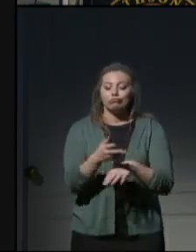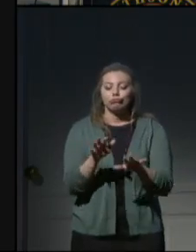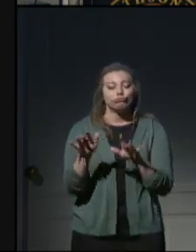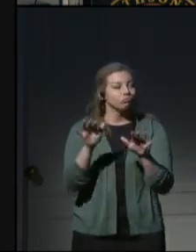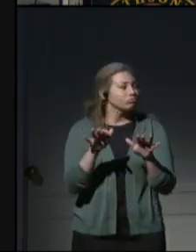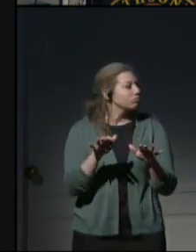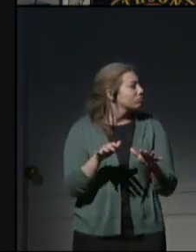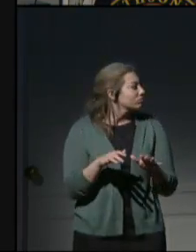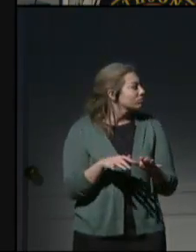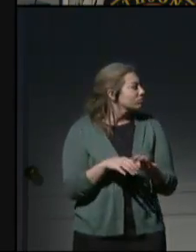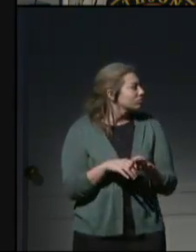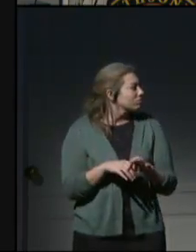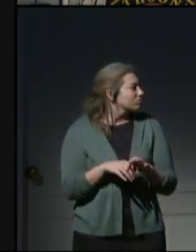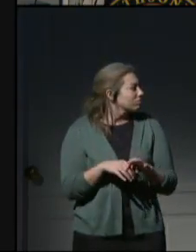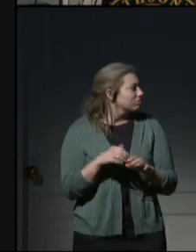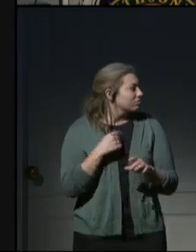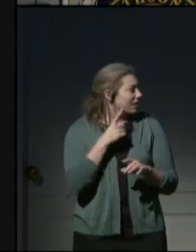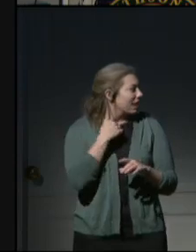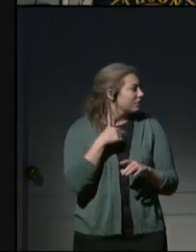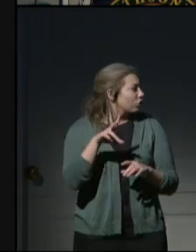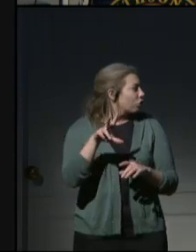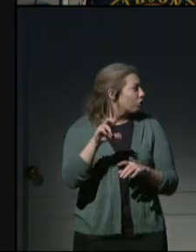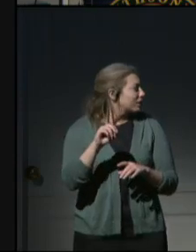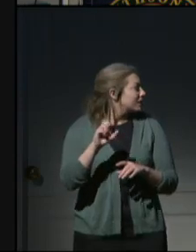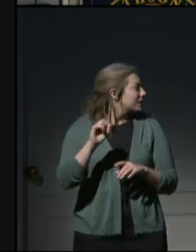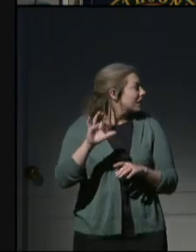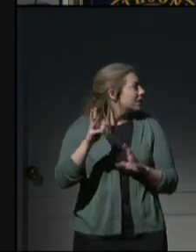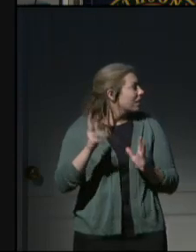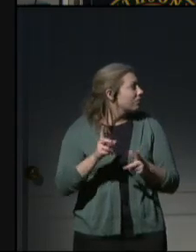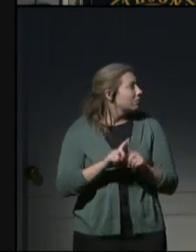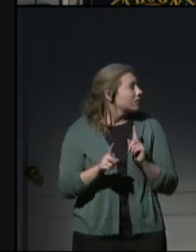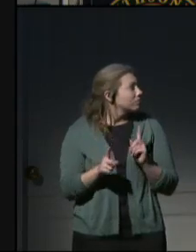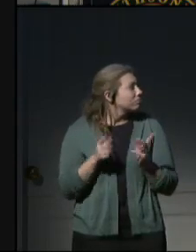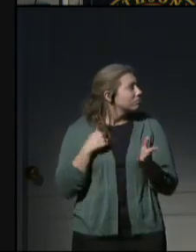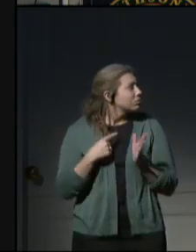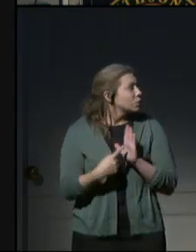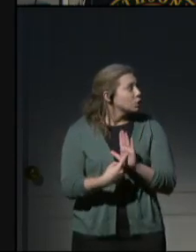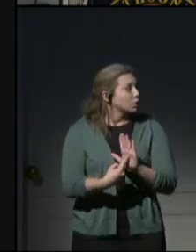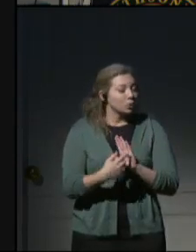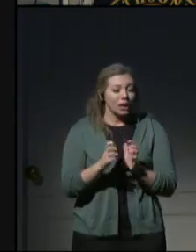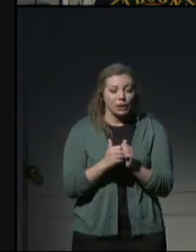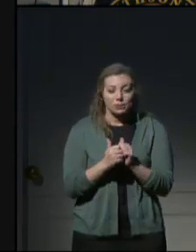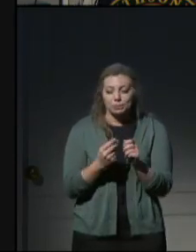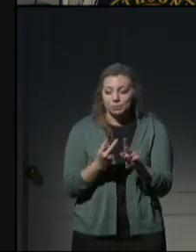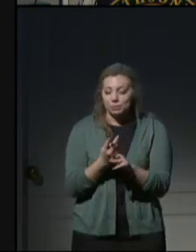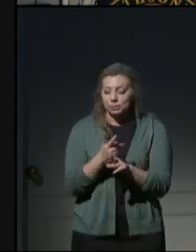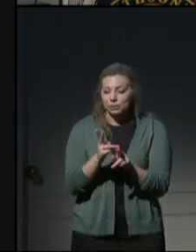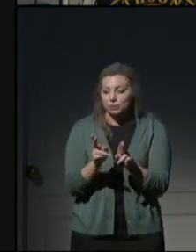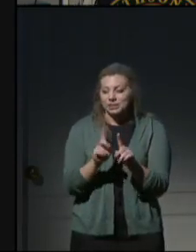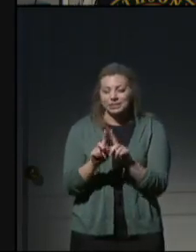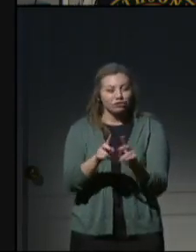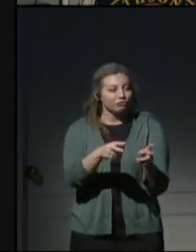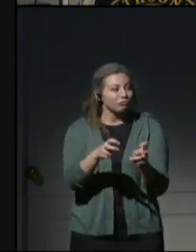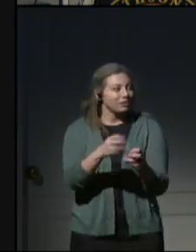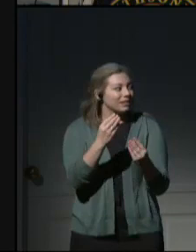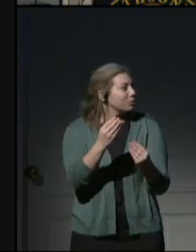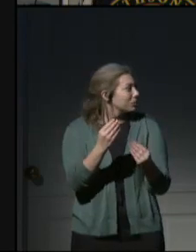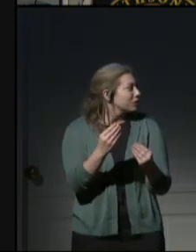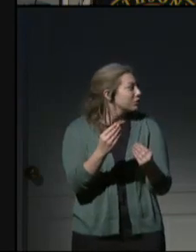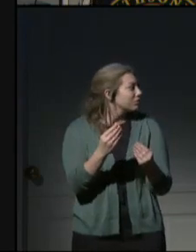think I just got 30 seconds, but I wanted to show you one way how I can use these extracted information.